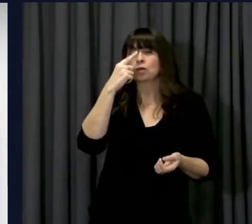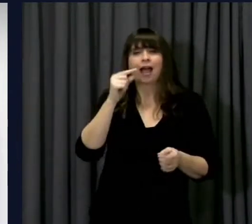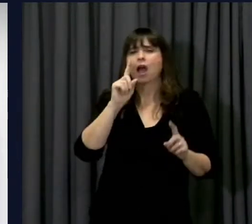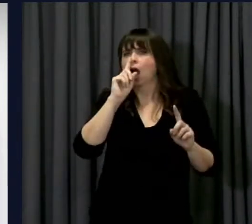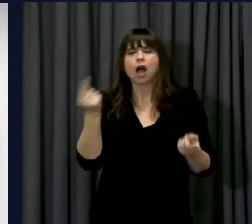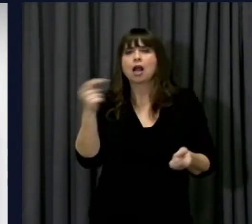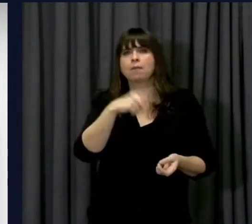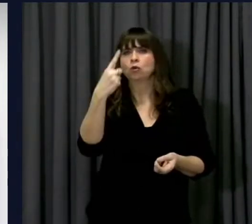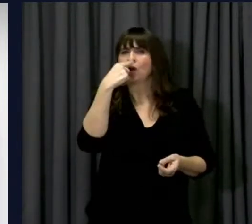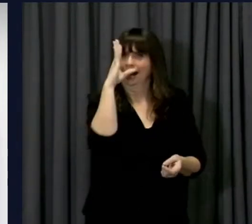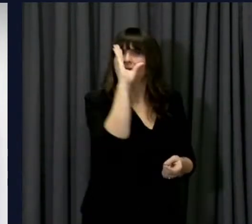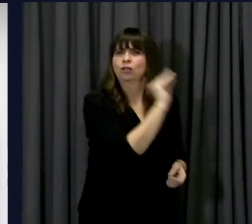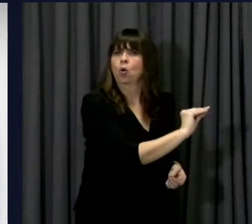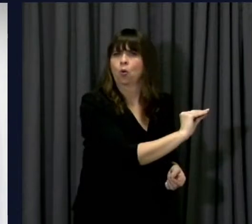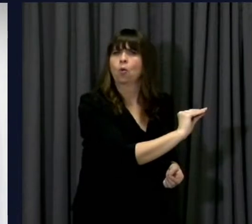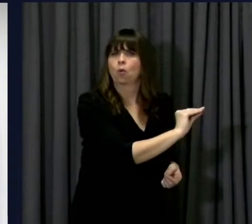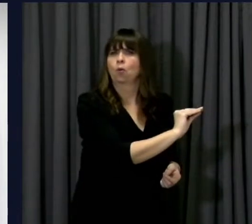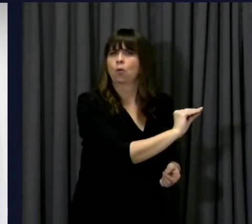you can't attend. So